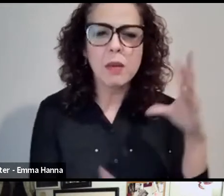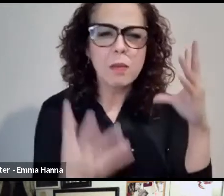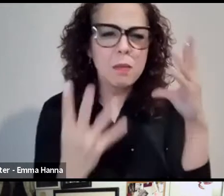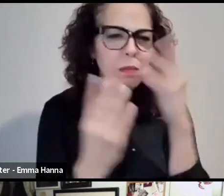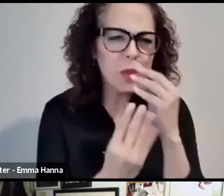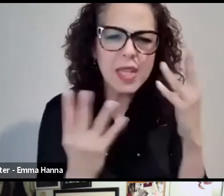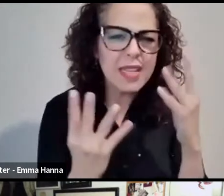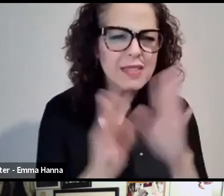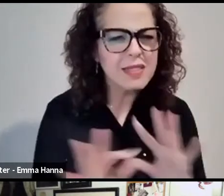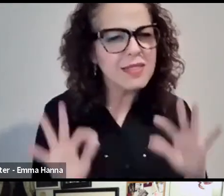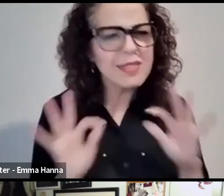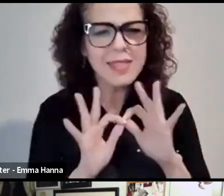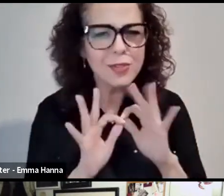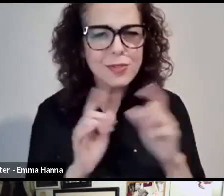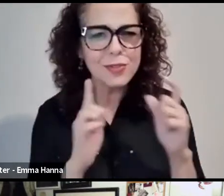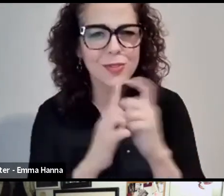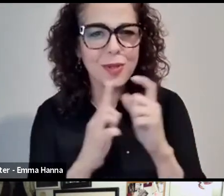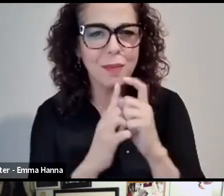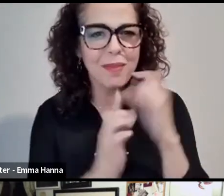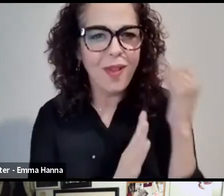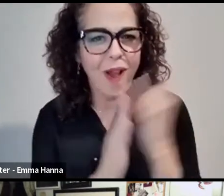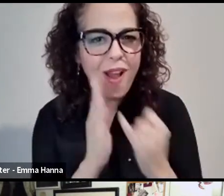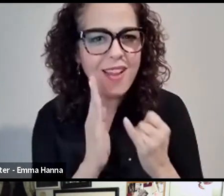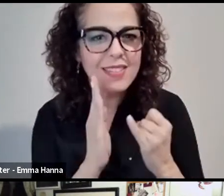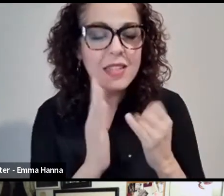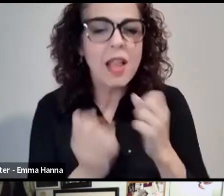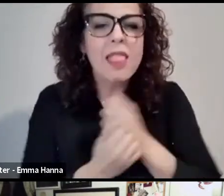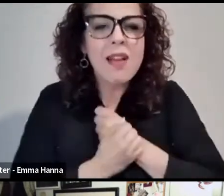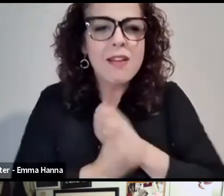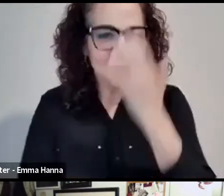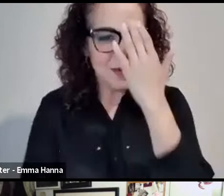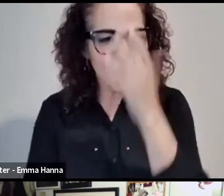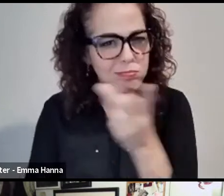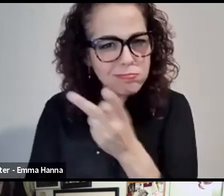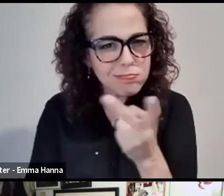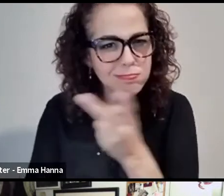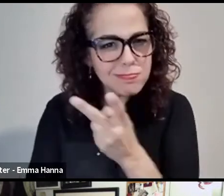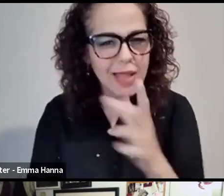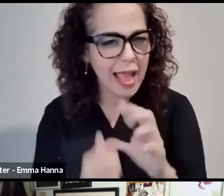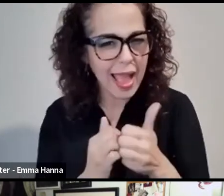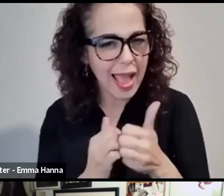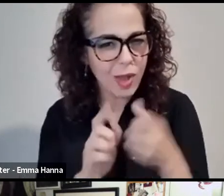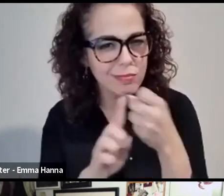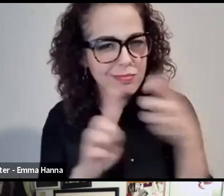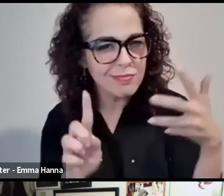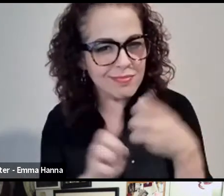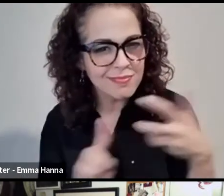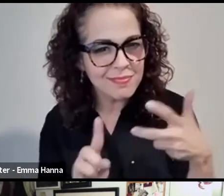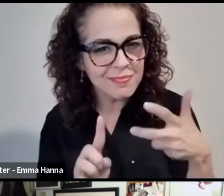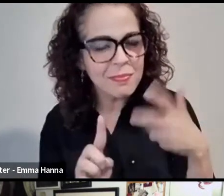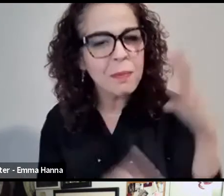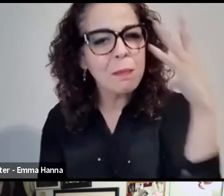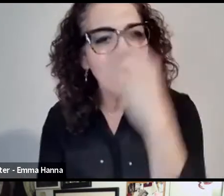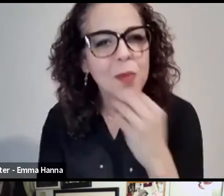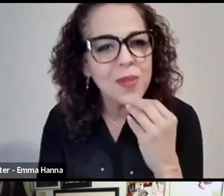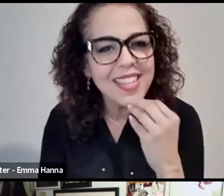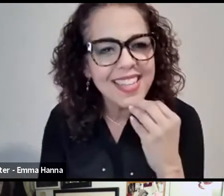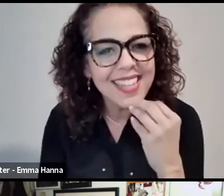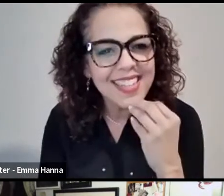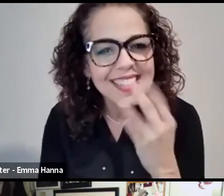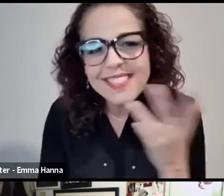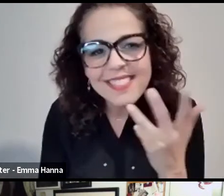term in art, so I'd love to know how Reva and Molly would define beauty. Thank you,